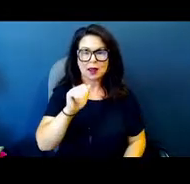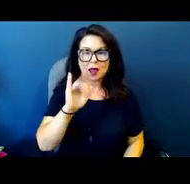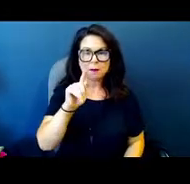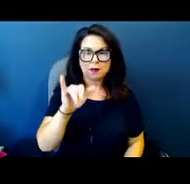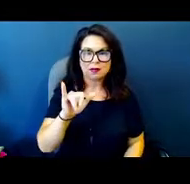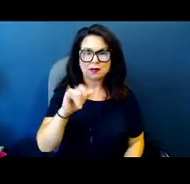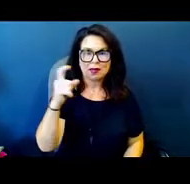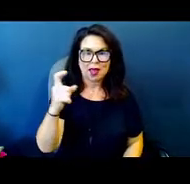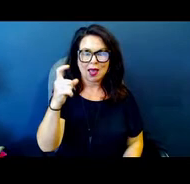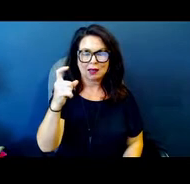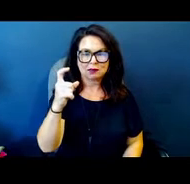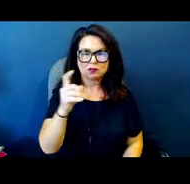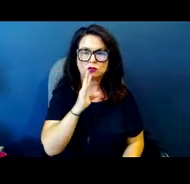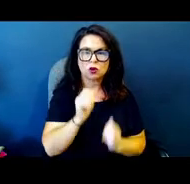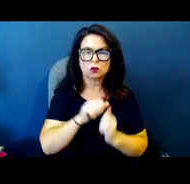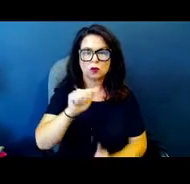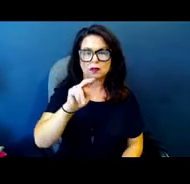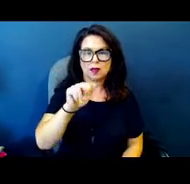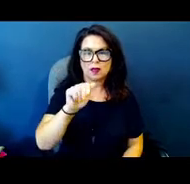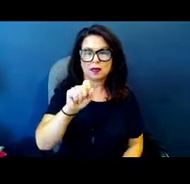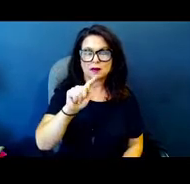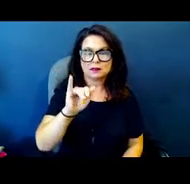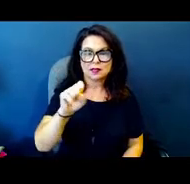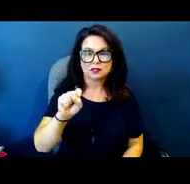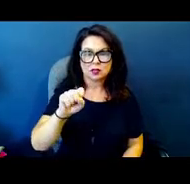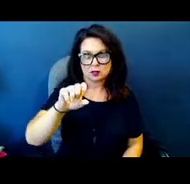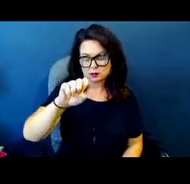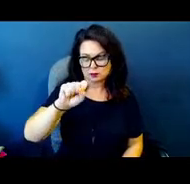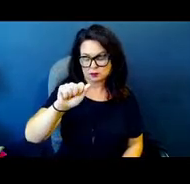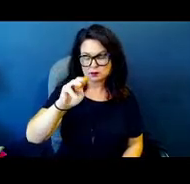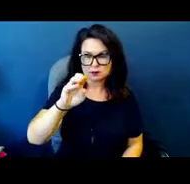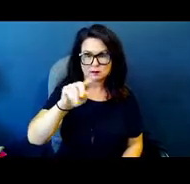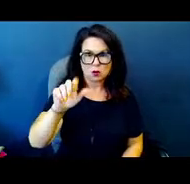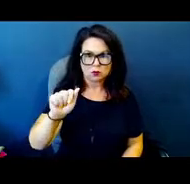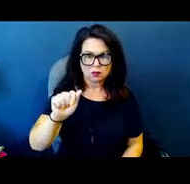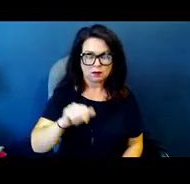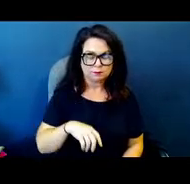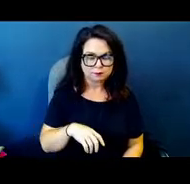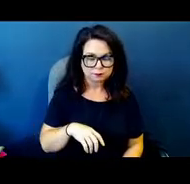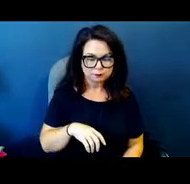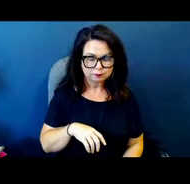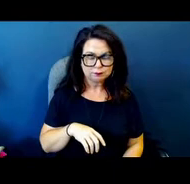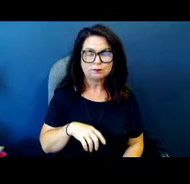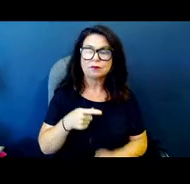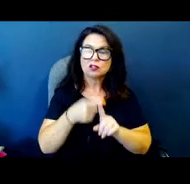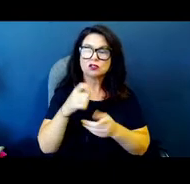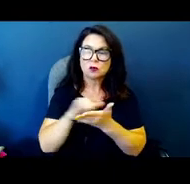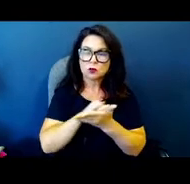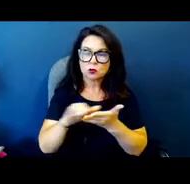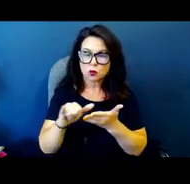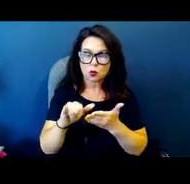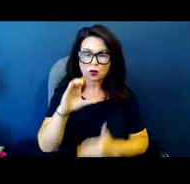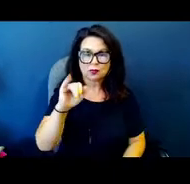Anastasia Samoza. Anastasia is a disability rights activist from New York City, and she had the opportunity